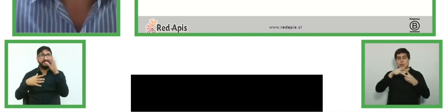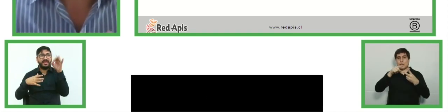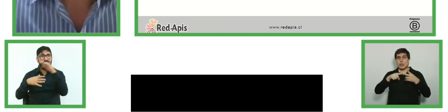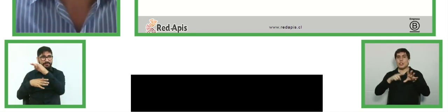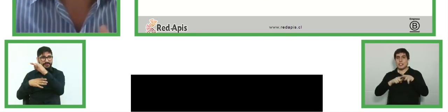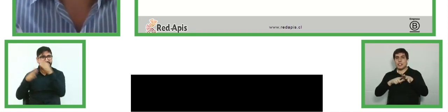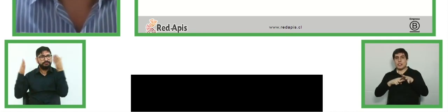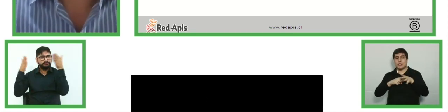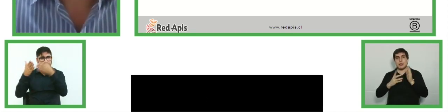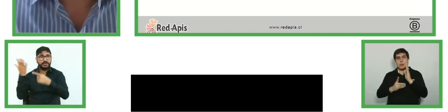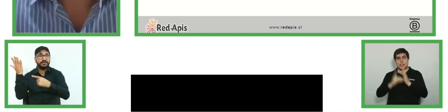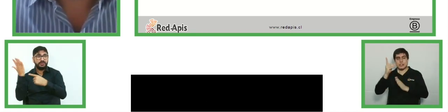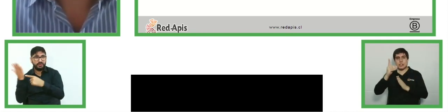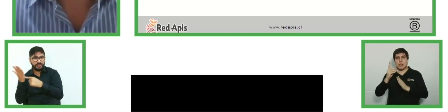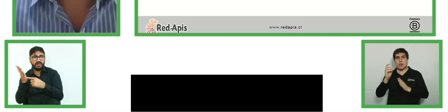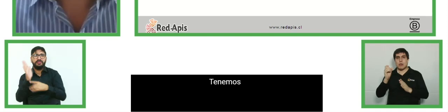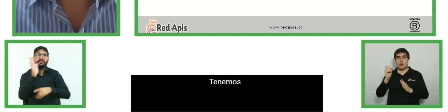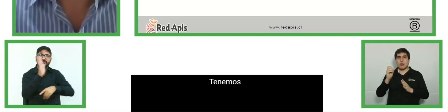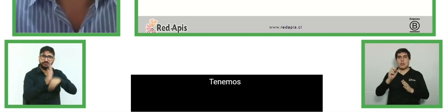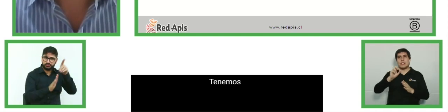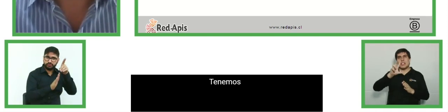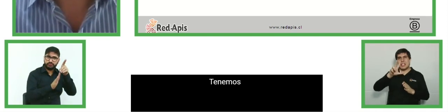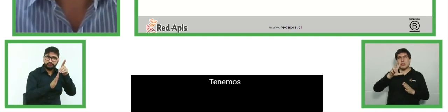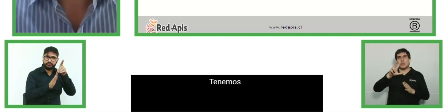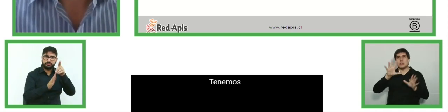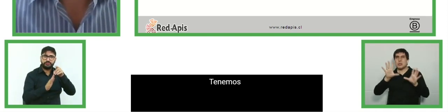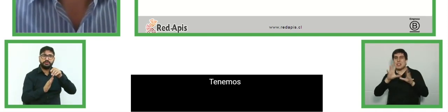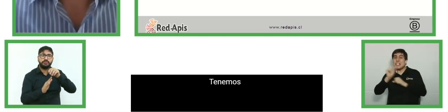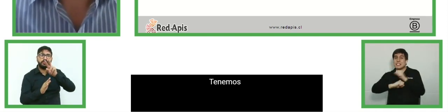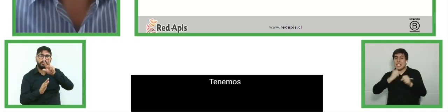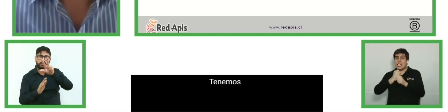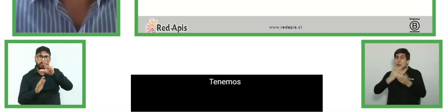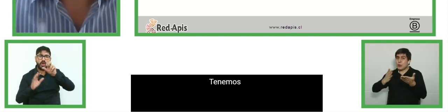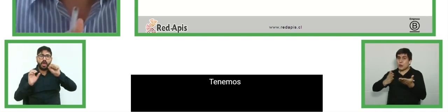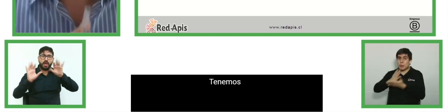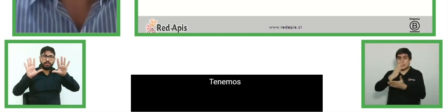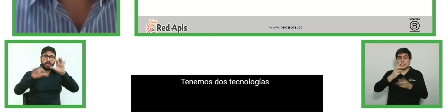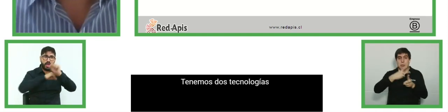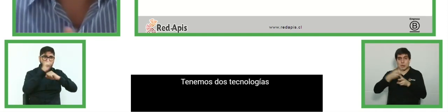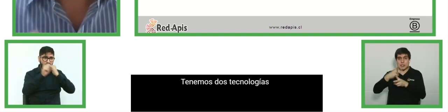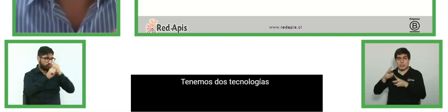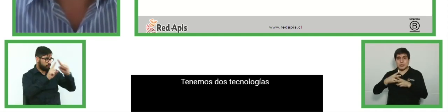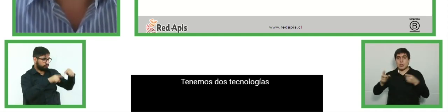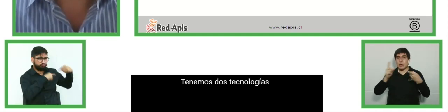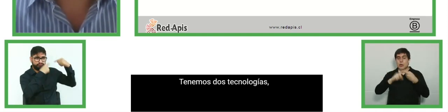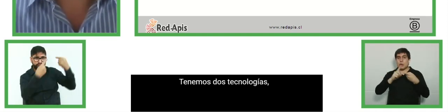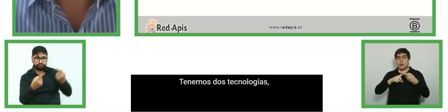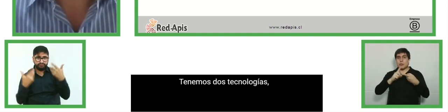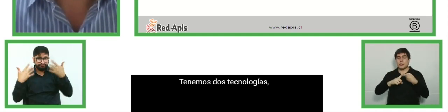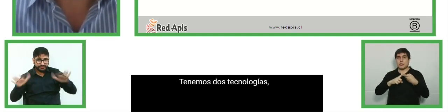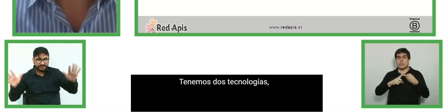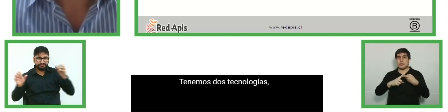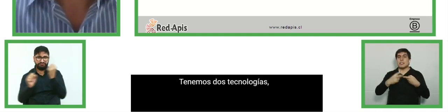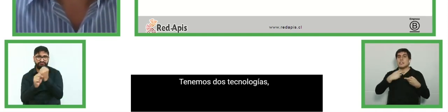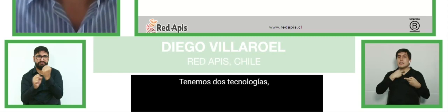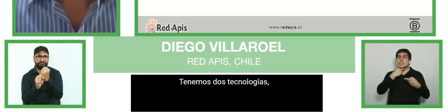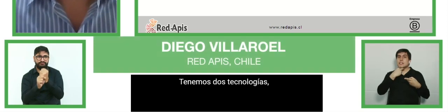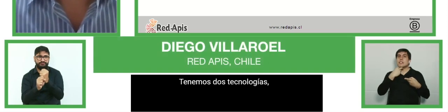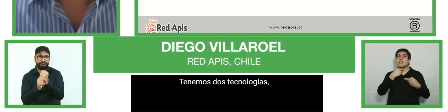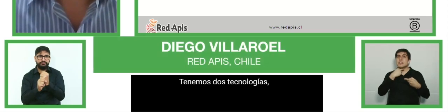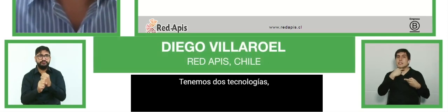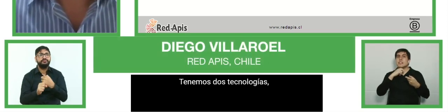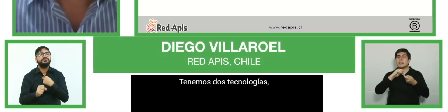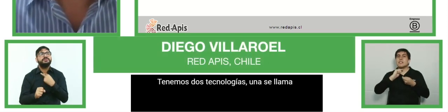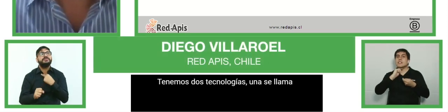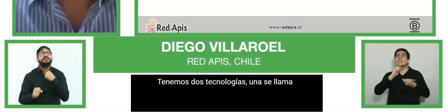8 or 10 years in Chile. One is called Transvox, and the other is Visor, focused